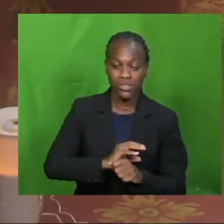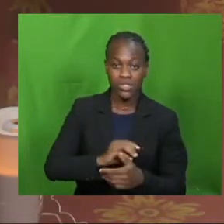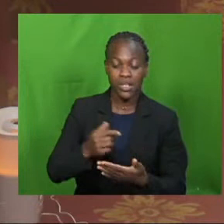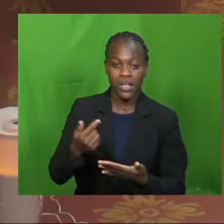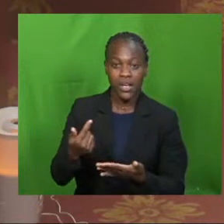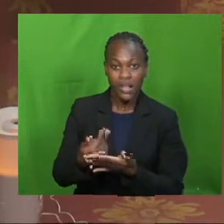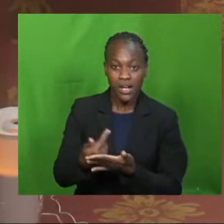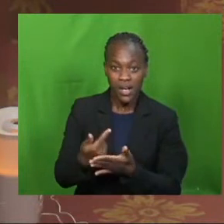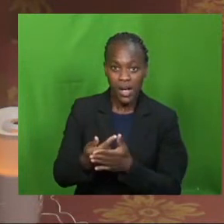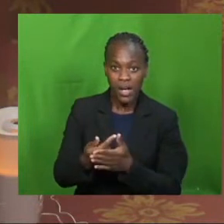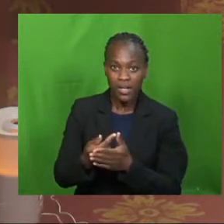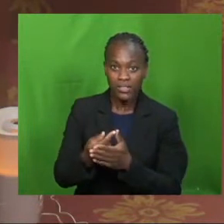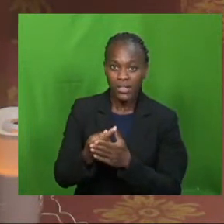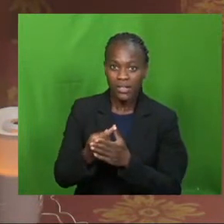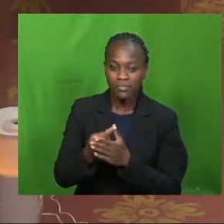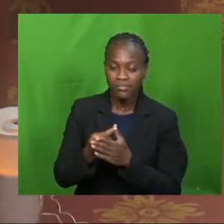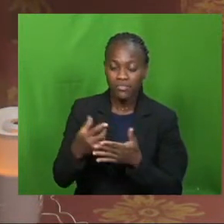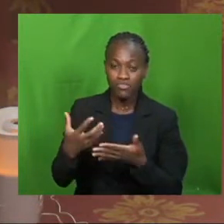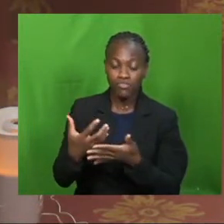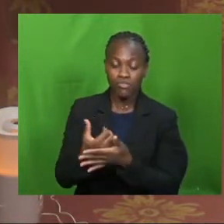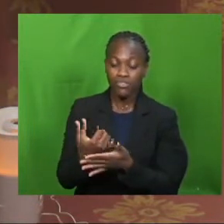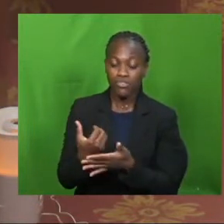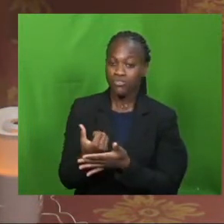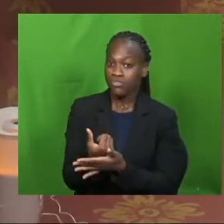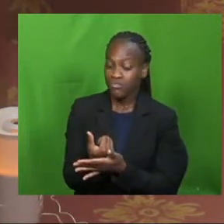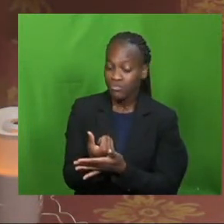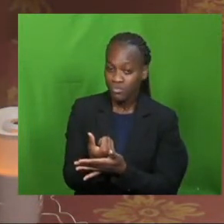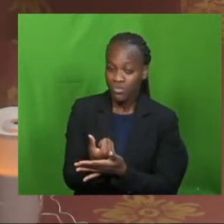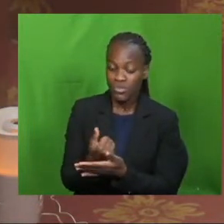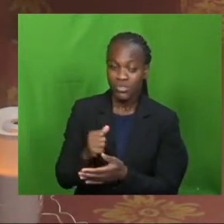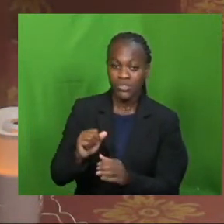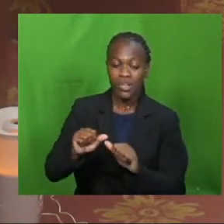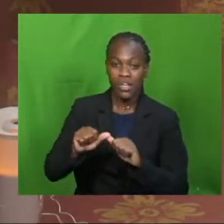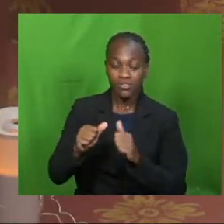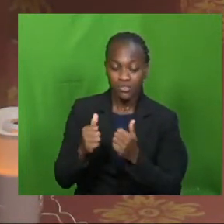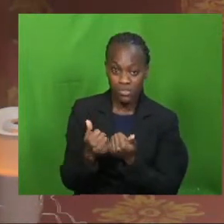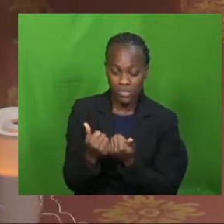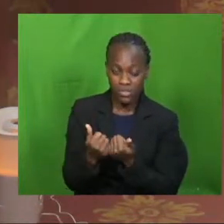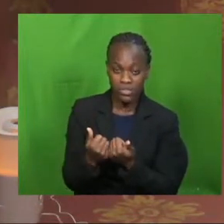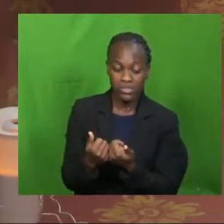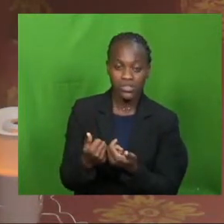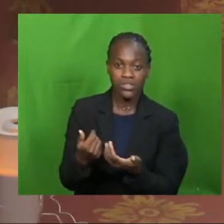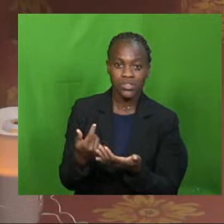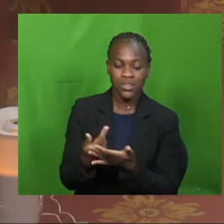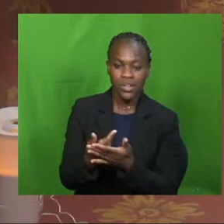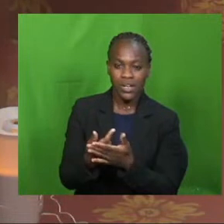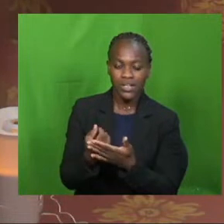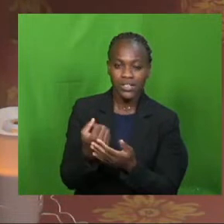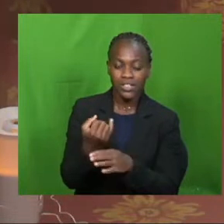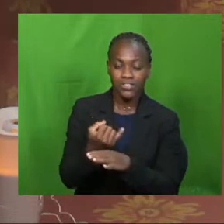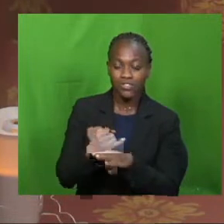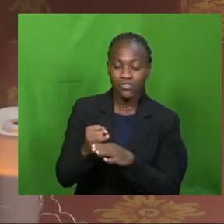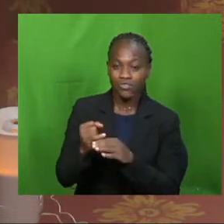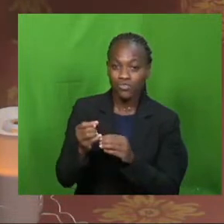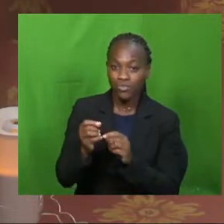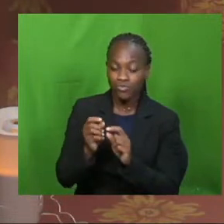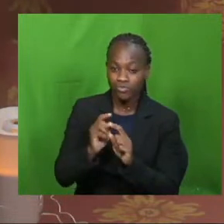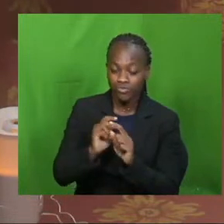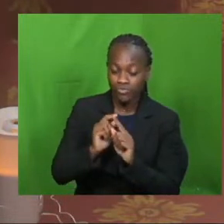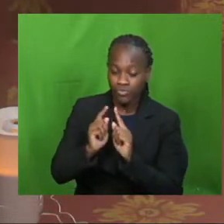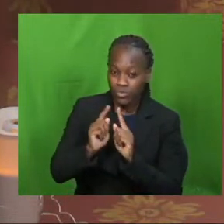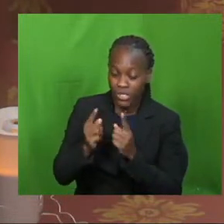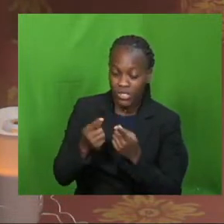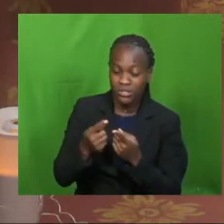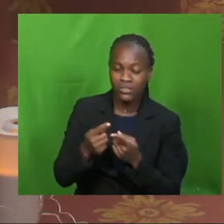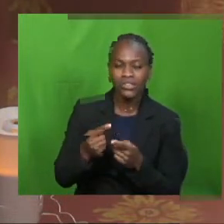Association, the Ghana Independent Broadcasters Association, the Ghana Institute of Journalism, the Institute of Public